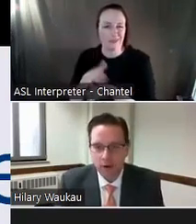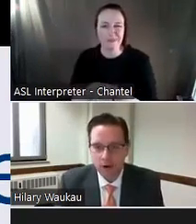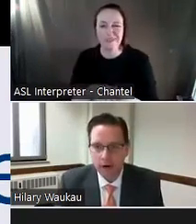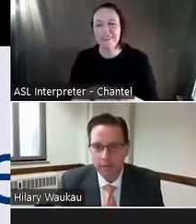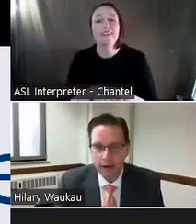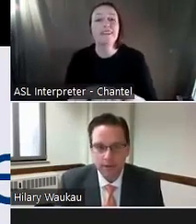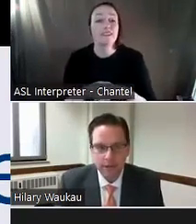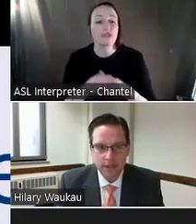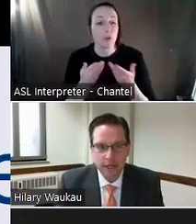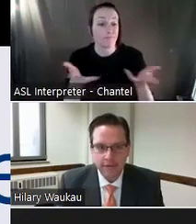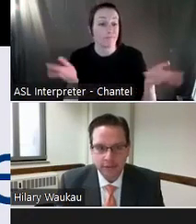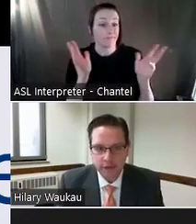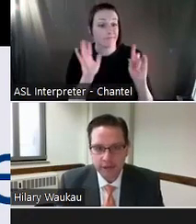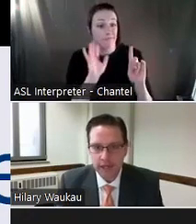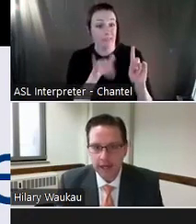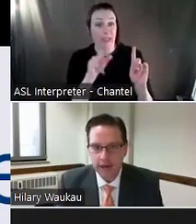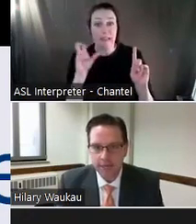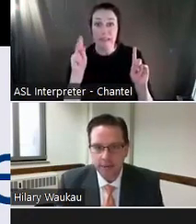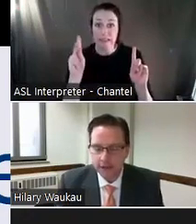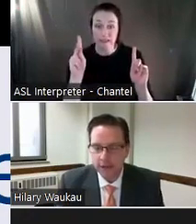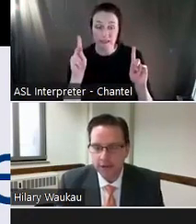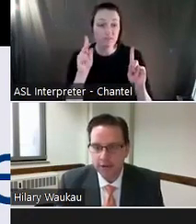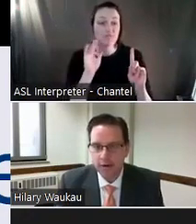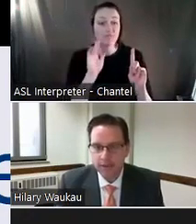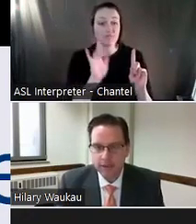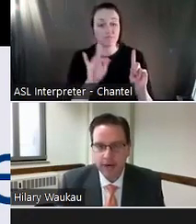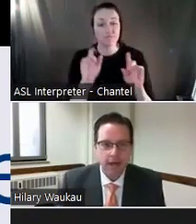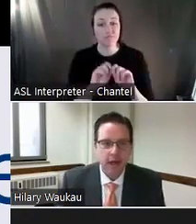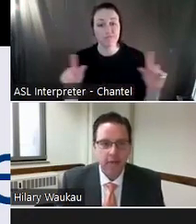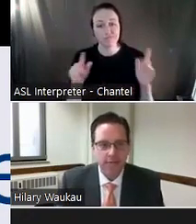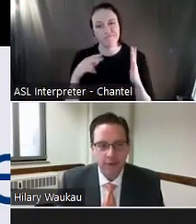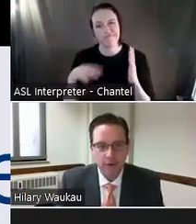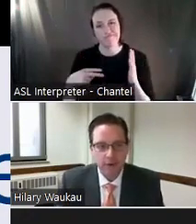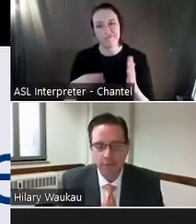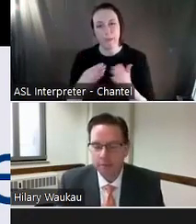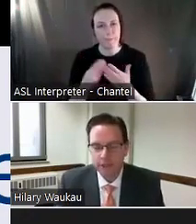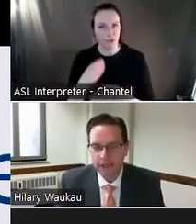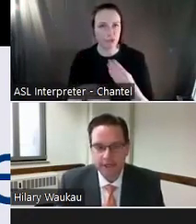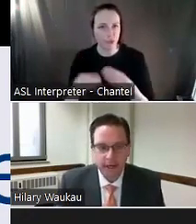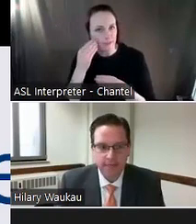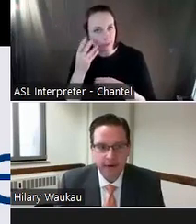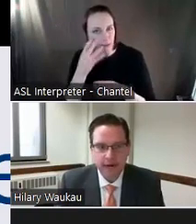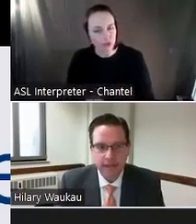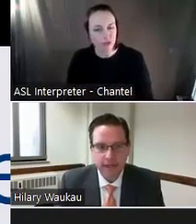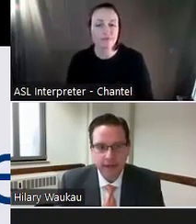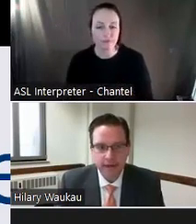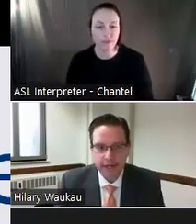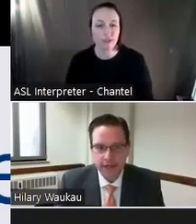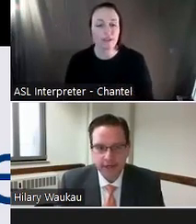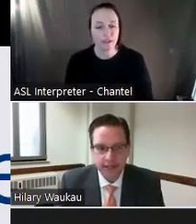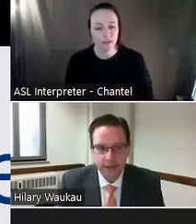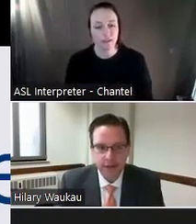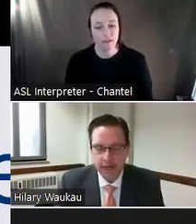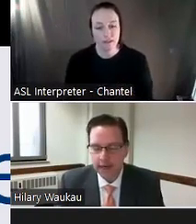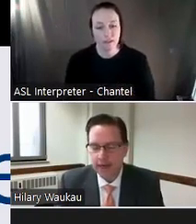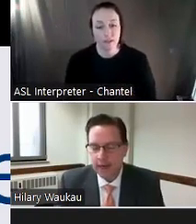learn more about the governor's budget, please go to our website. We have a whole budget link set up for you guys there to go and take a look at